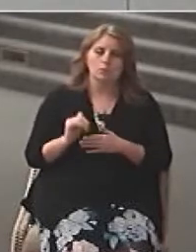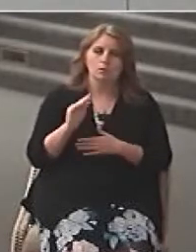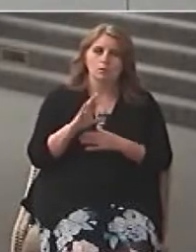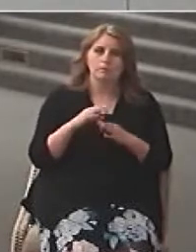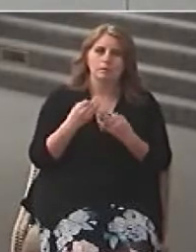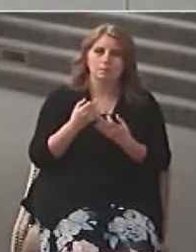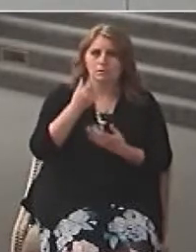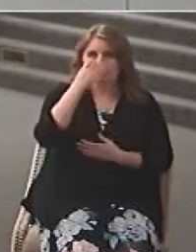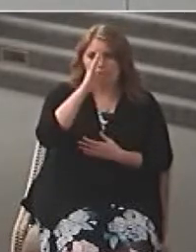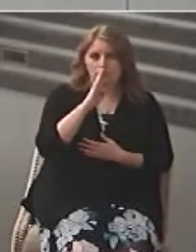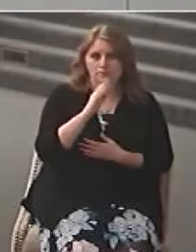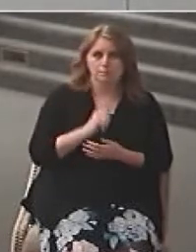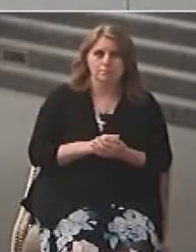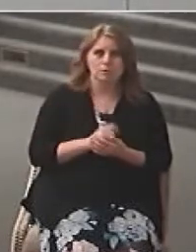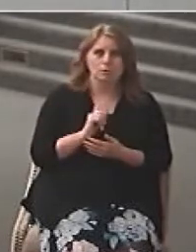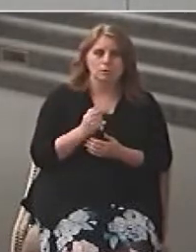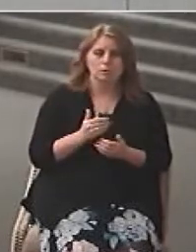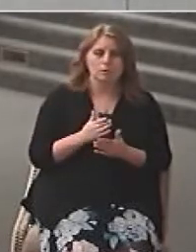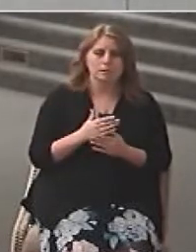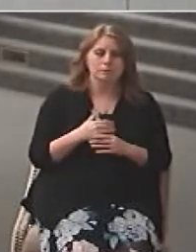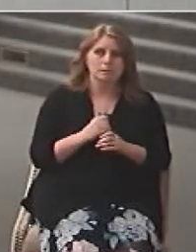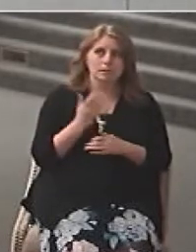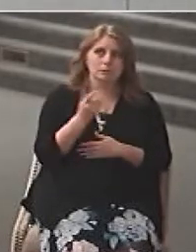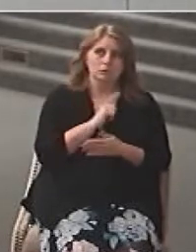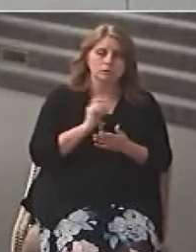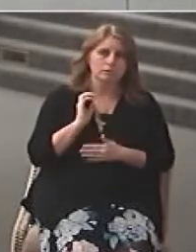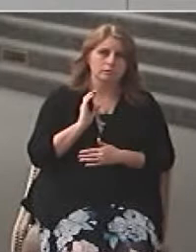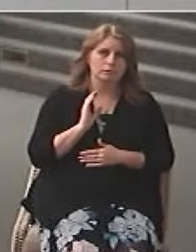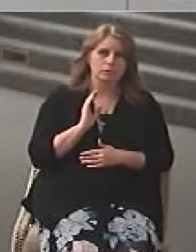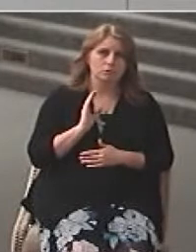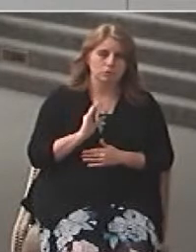God? The only way is to make Him Lord of your life.